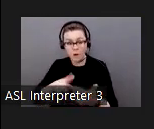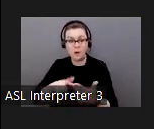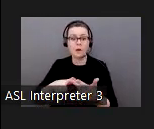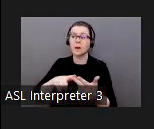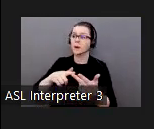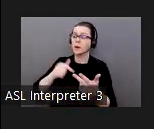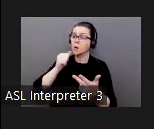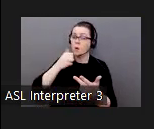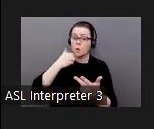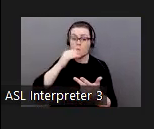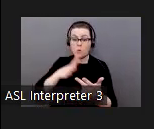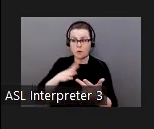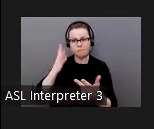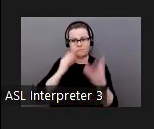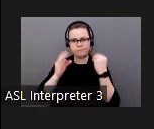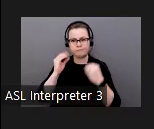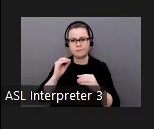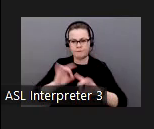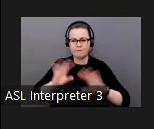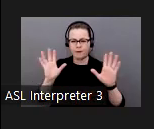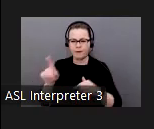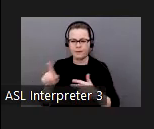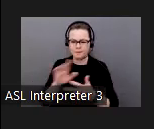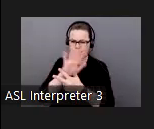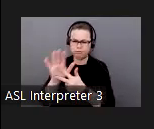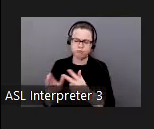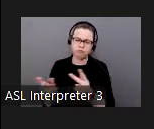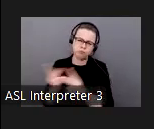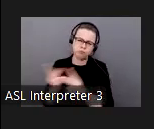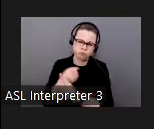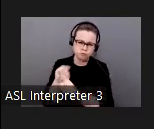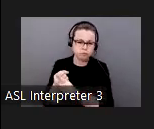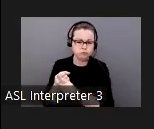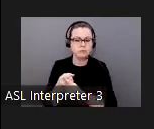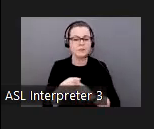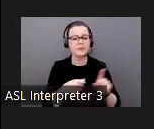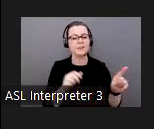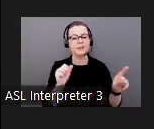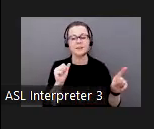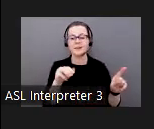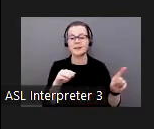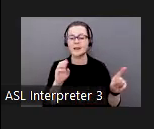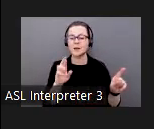of oppression there, where Amber talked about, you see higher prevalence rates in